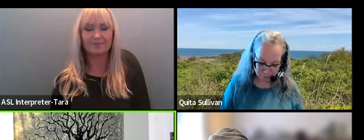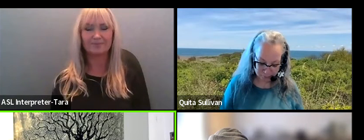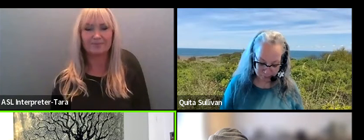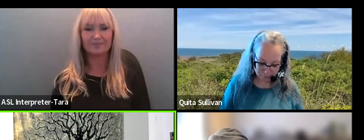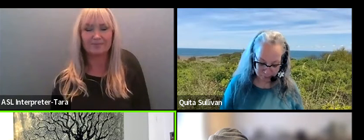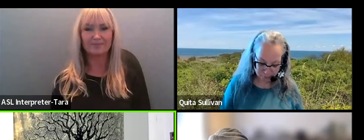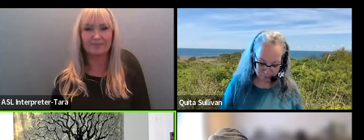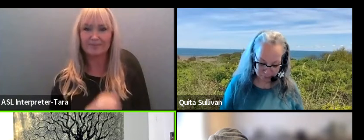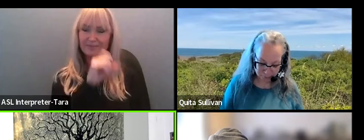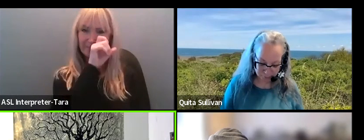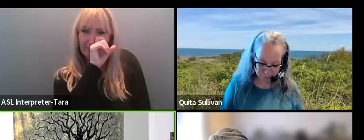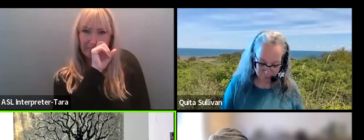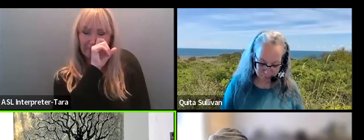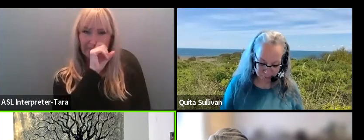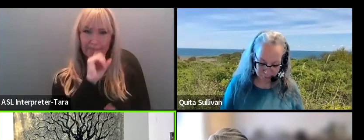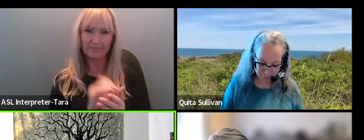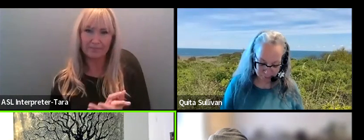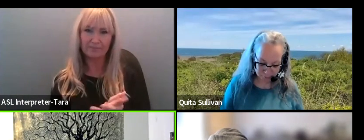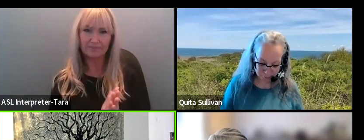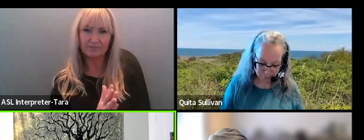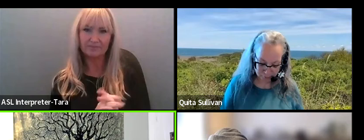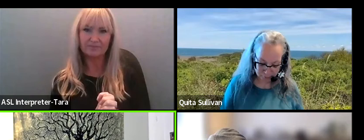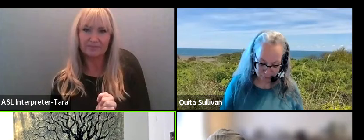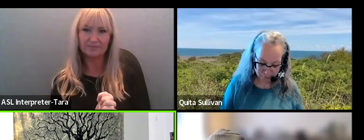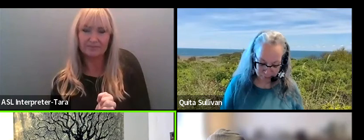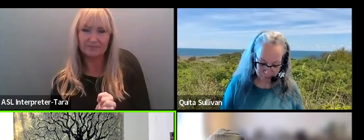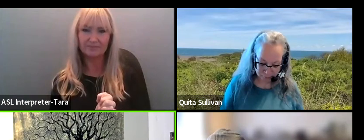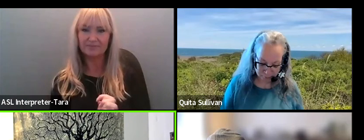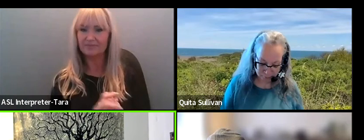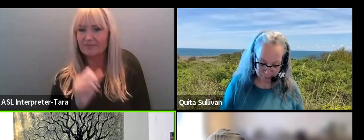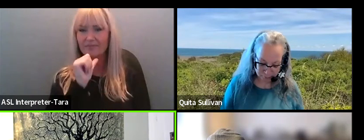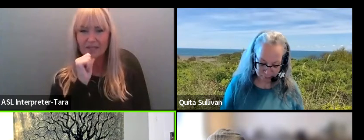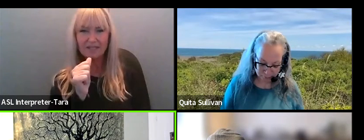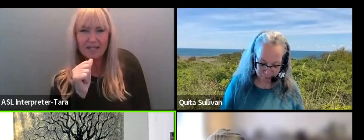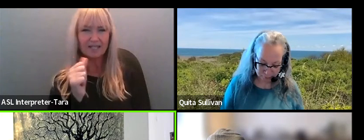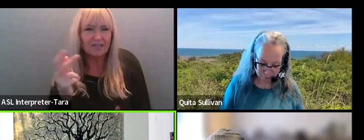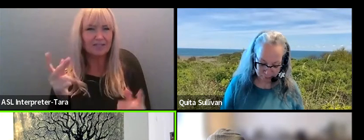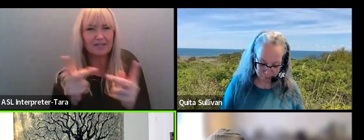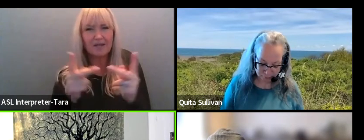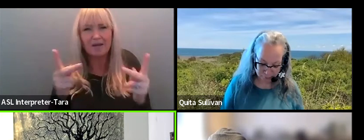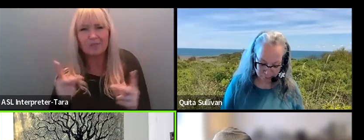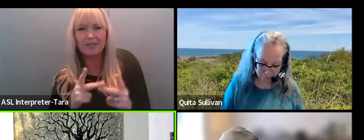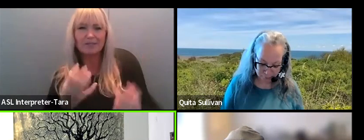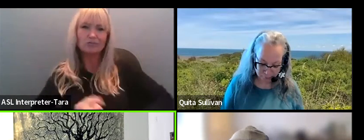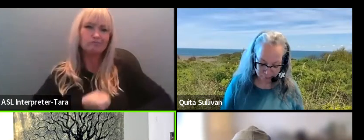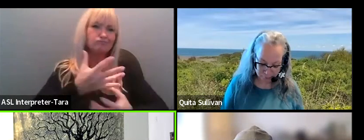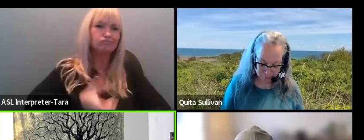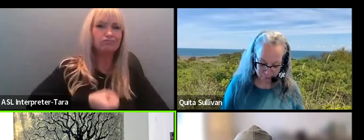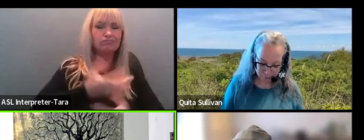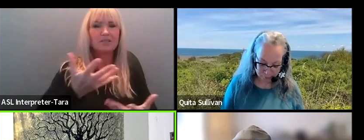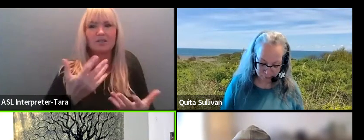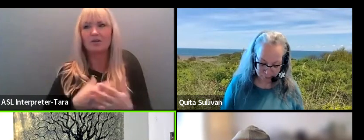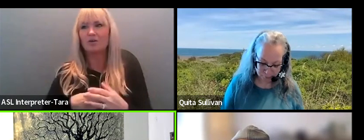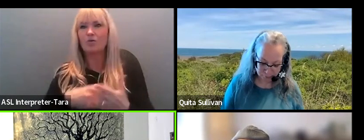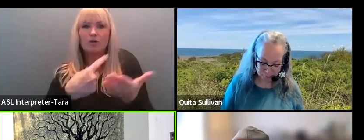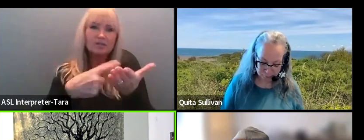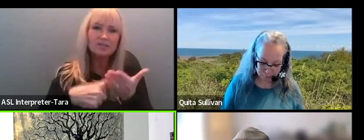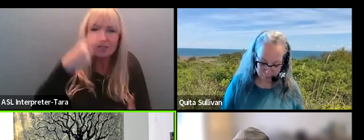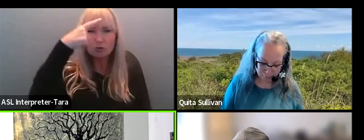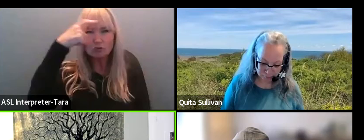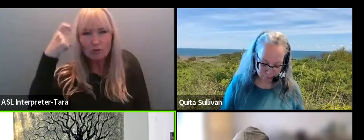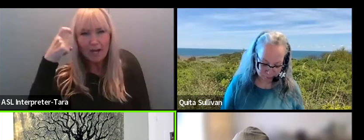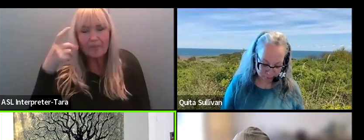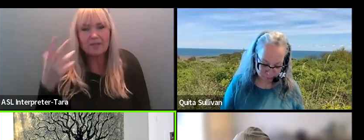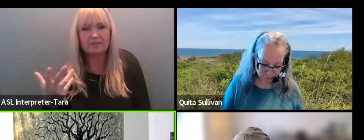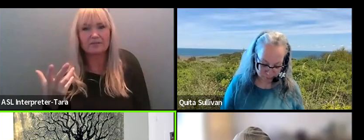And rather than just it wasn't just a space to vent, right? Or just talk about trauma. It was, how are